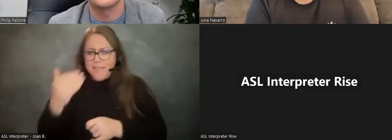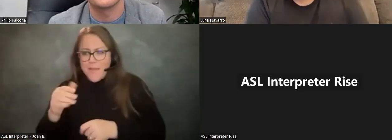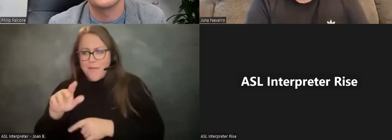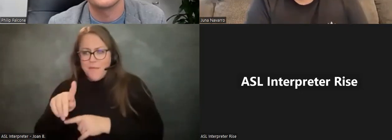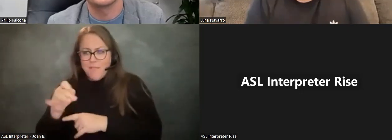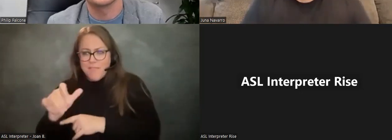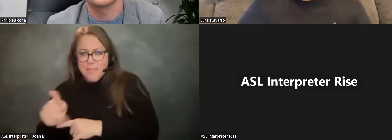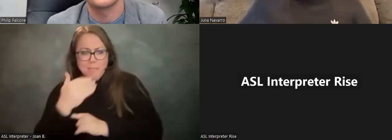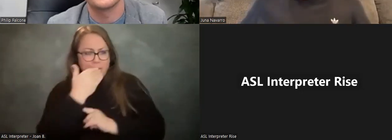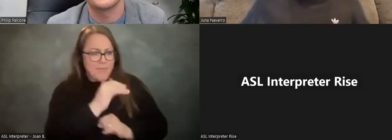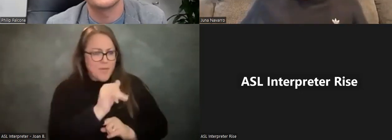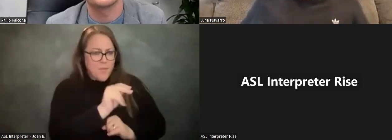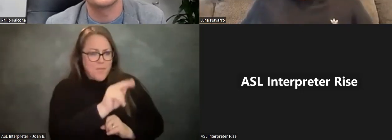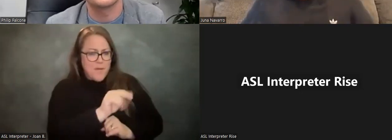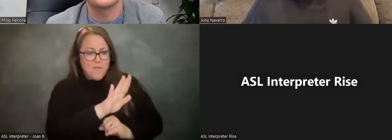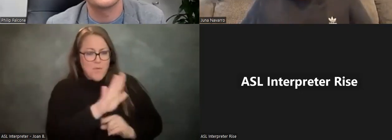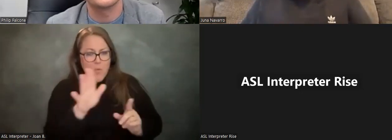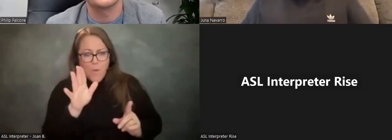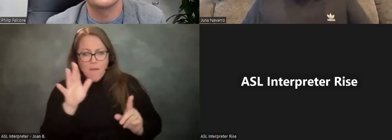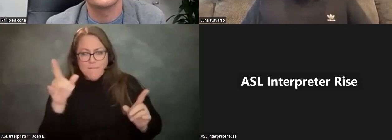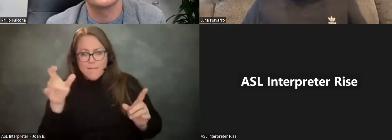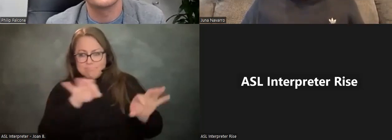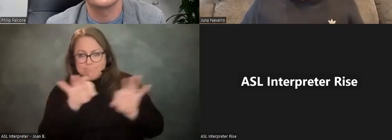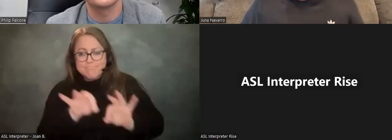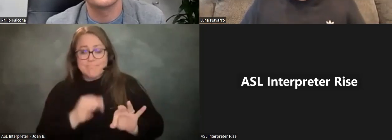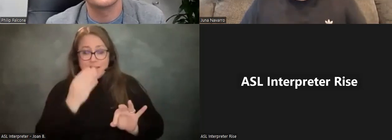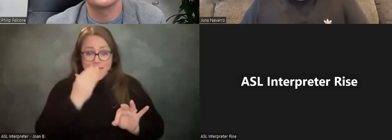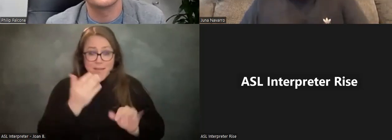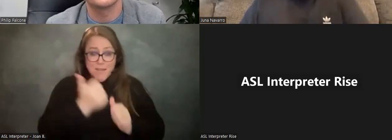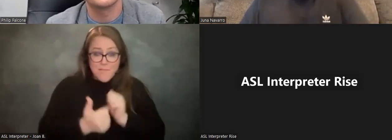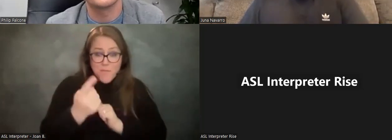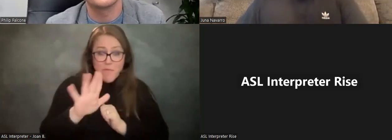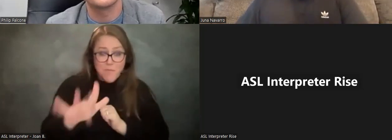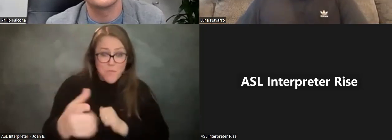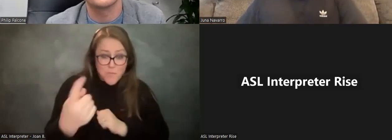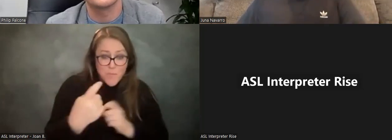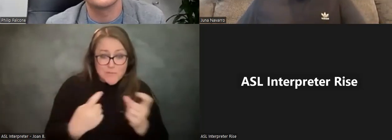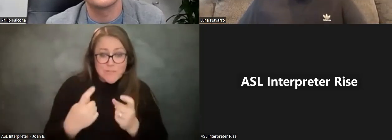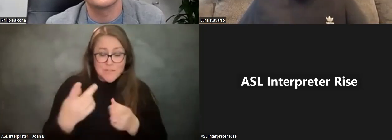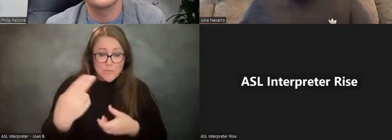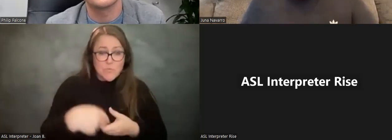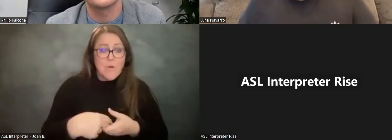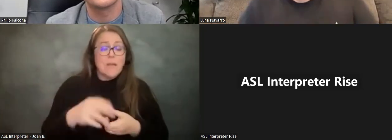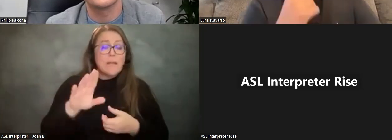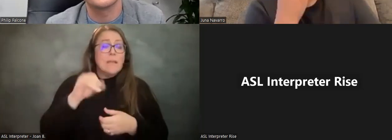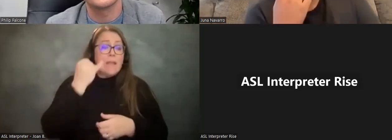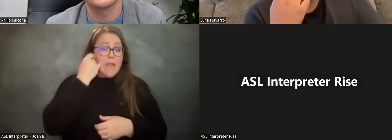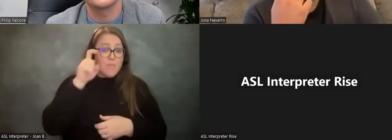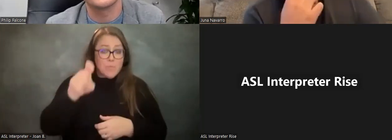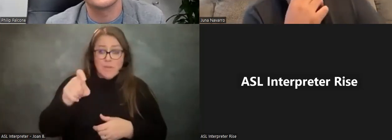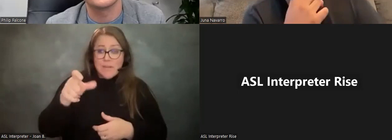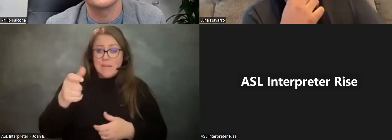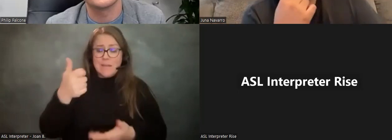for their insight. And thank you all for joining us and for your questions. If you guys need any help